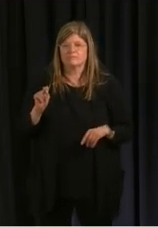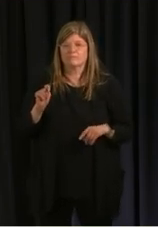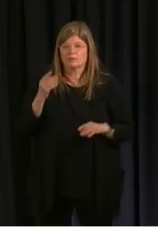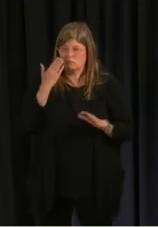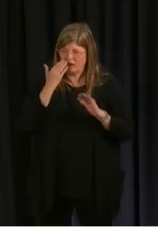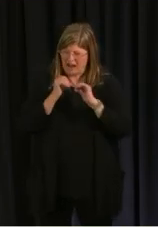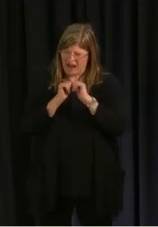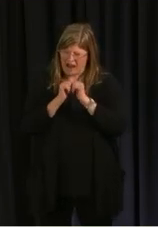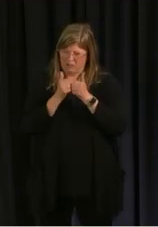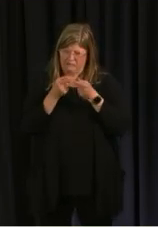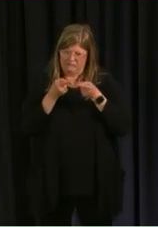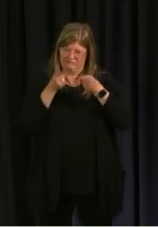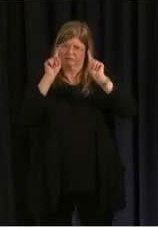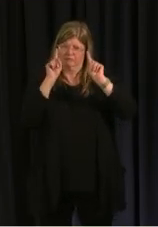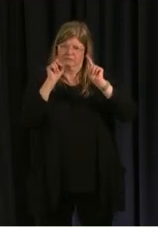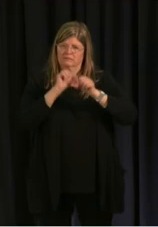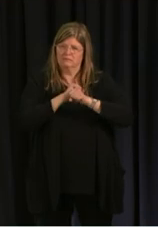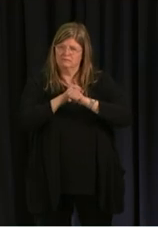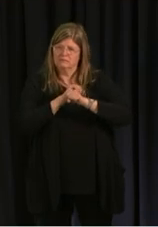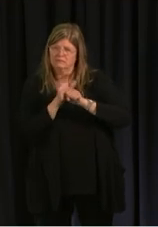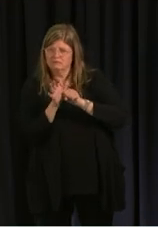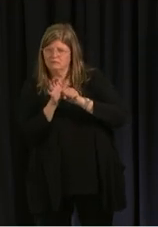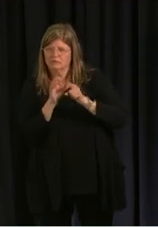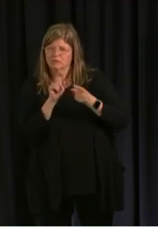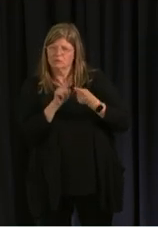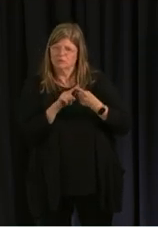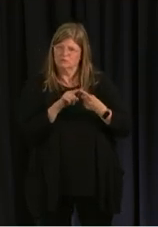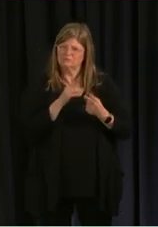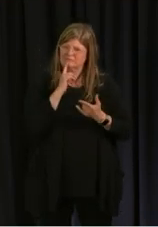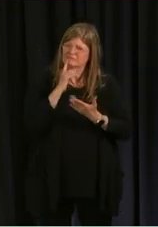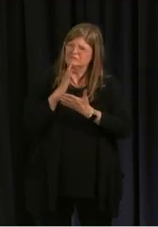like, for example, the one from the UK.